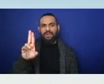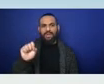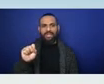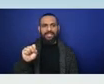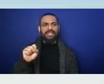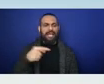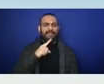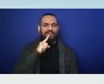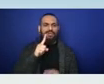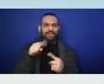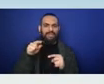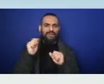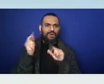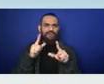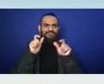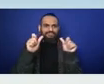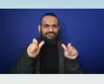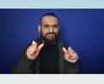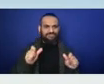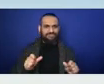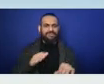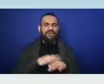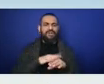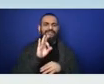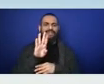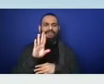of course, in Spanish, it's